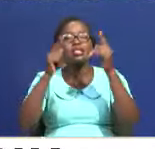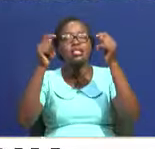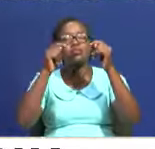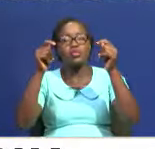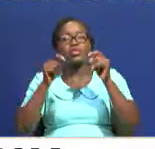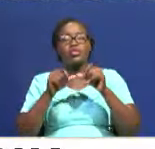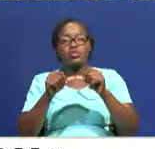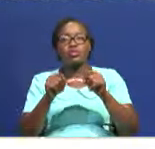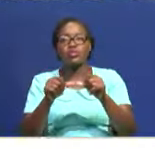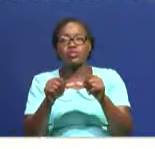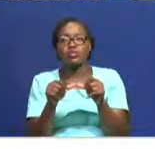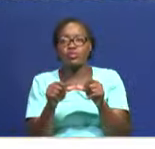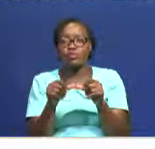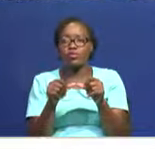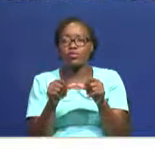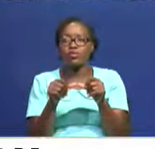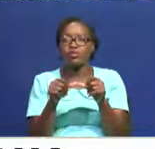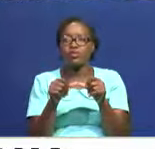go on,